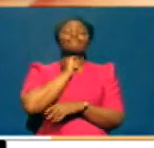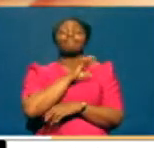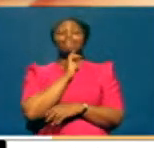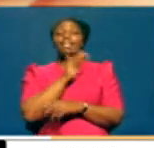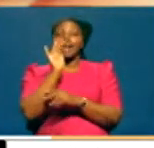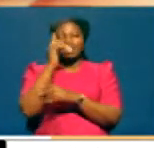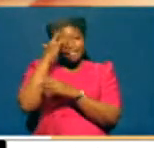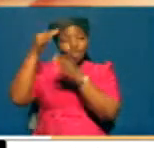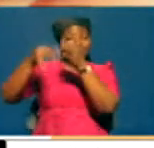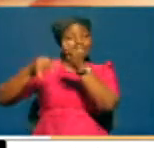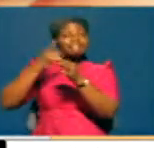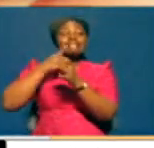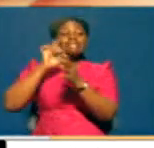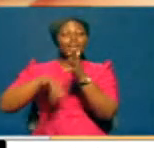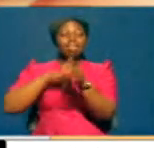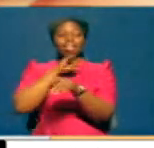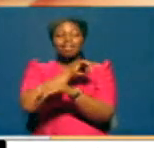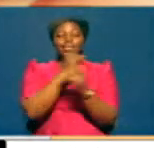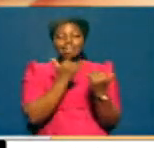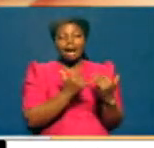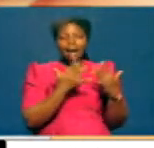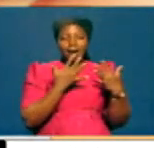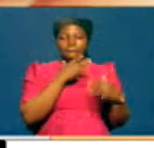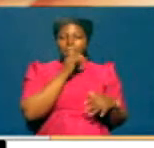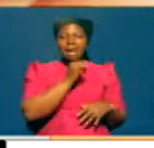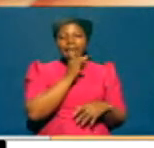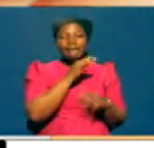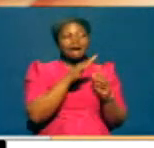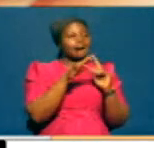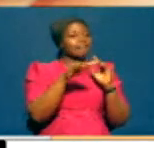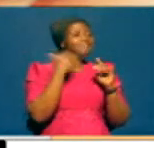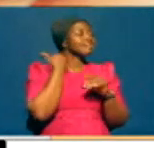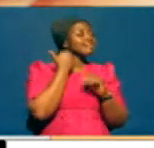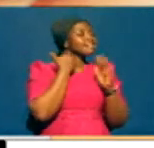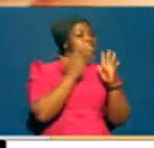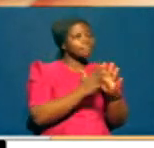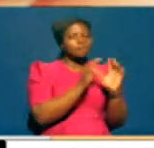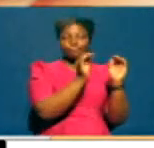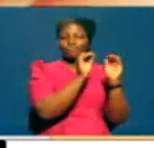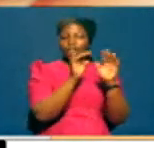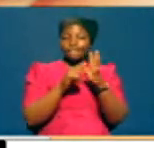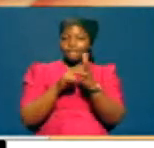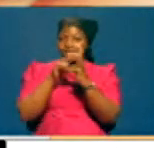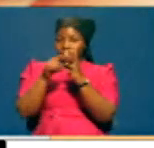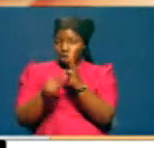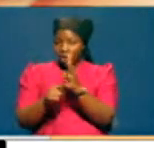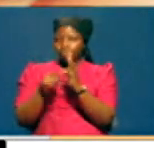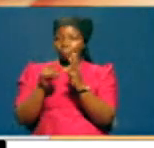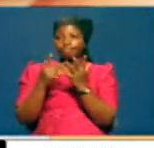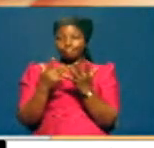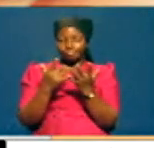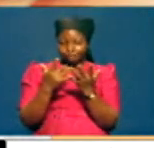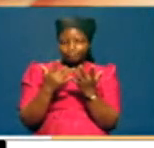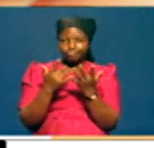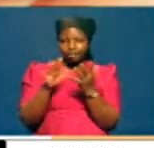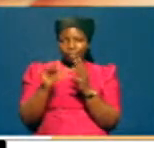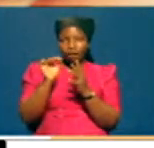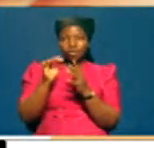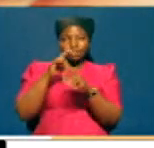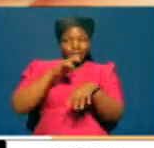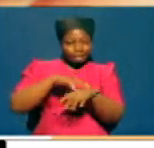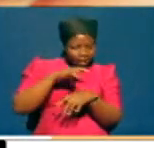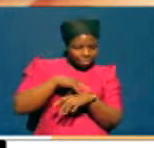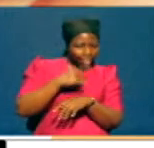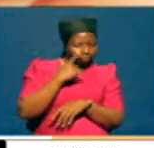men were criminals. The four were reportedly lynched by villagers of Ekaramuriaki on suspicion of livestock theft